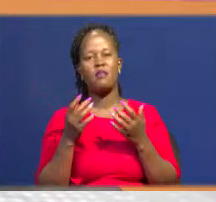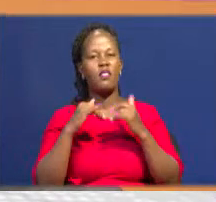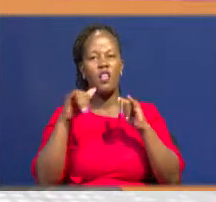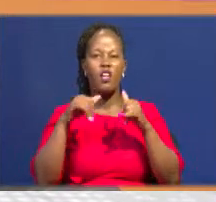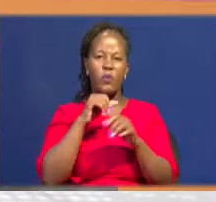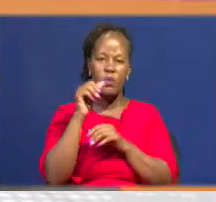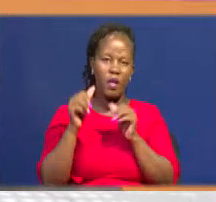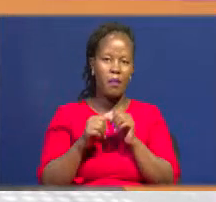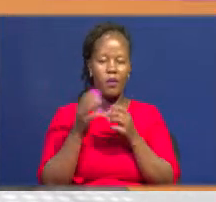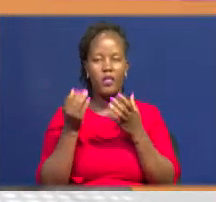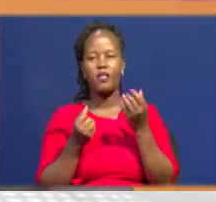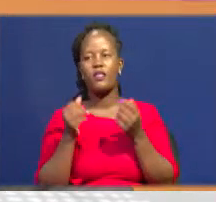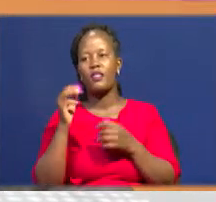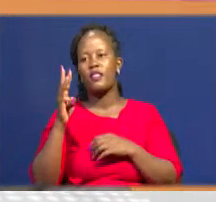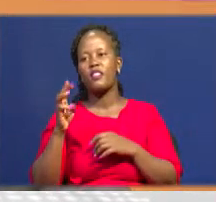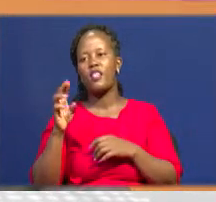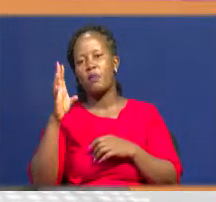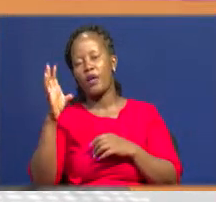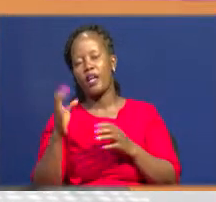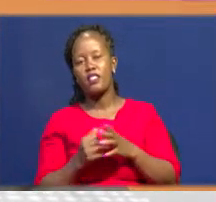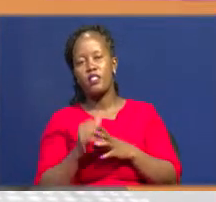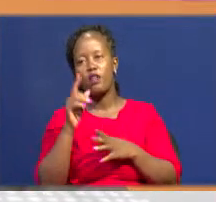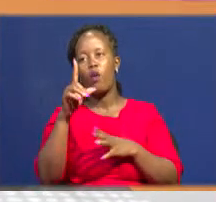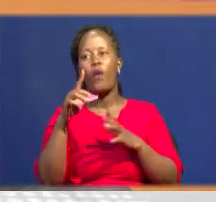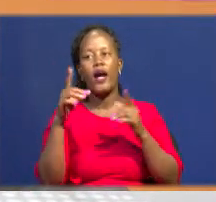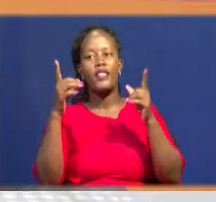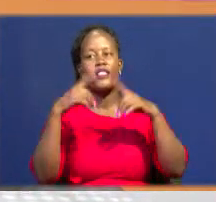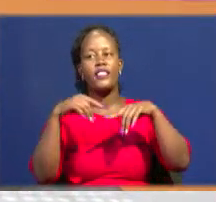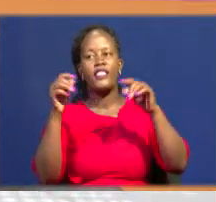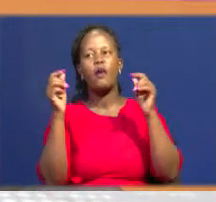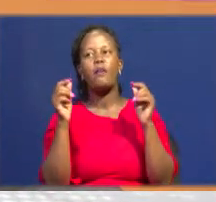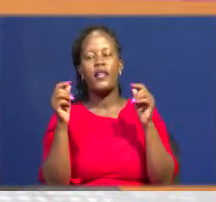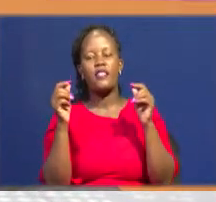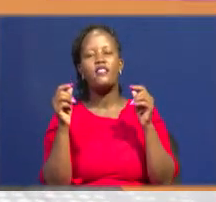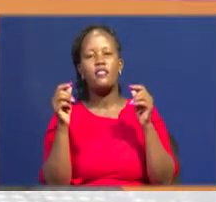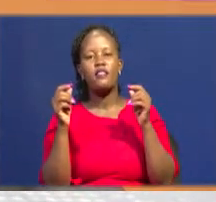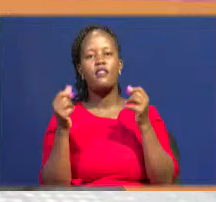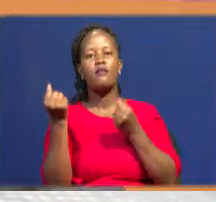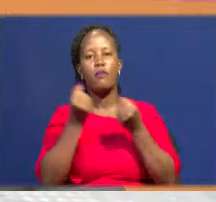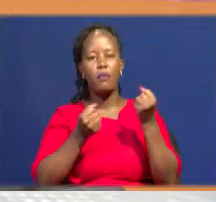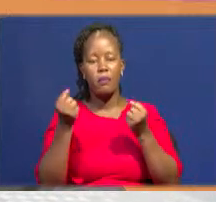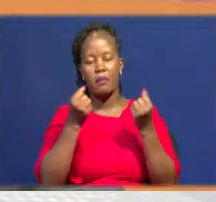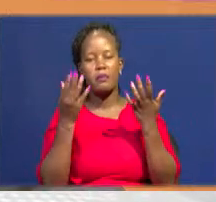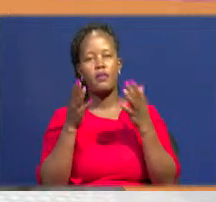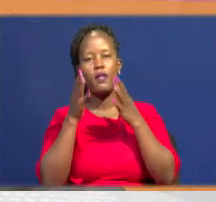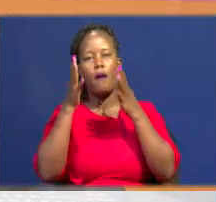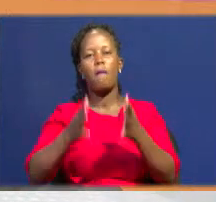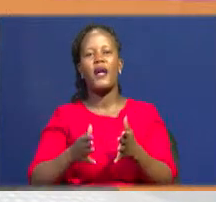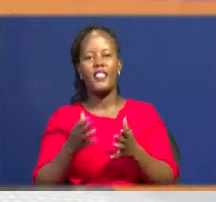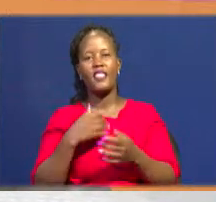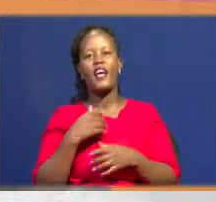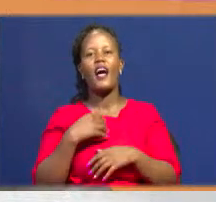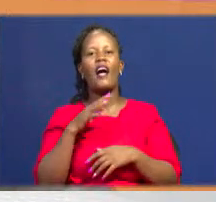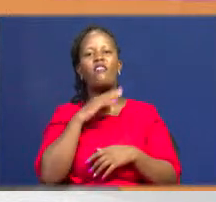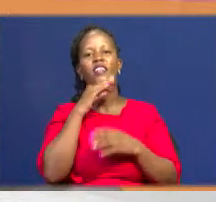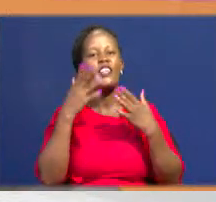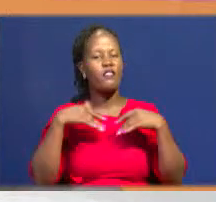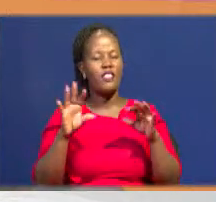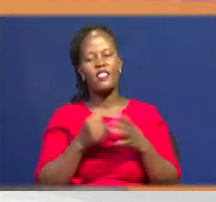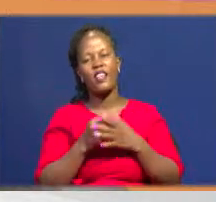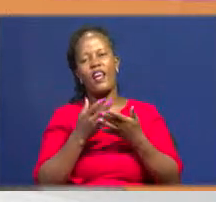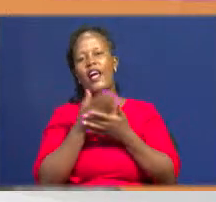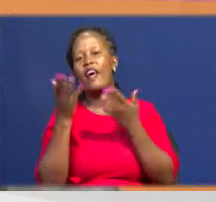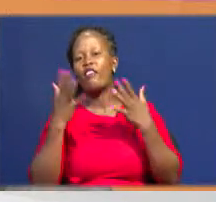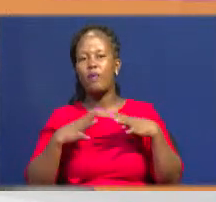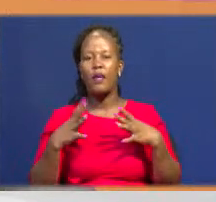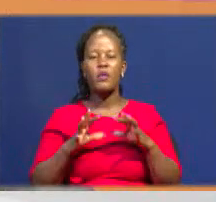with rallying. One Japanese rallying legend, Kenjiro Shimizuka, has passed on. And it's somebody everyone would have loved to see in the